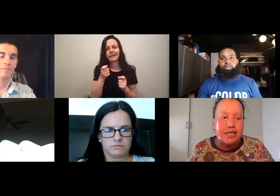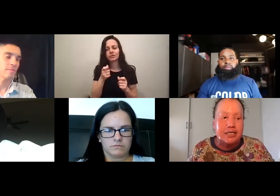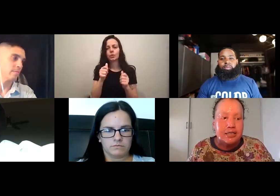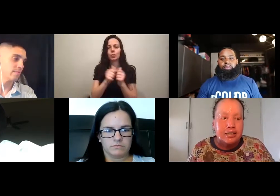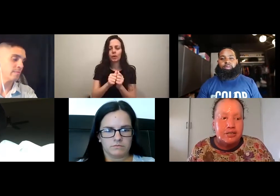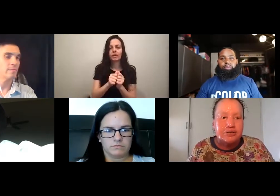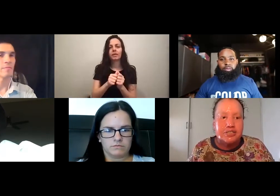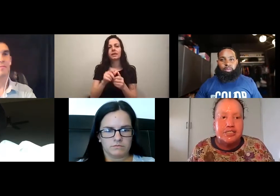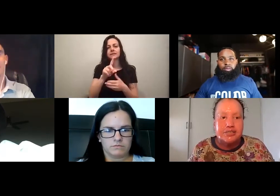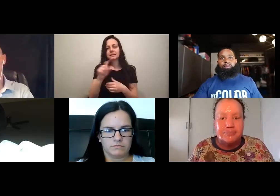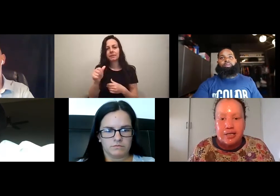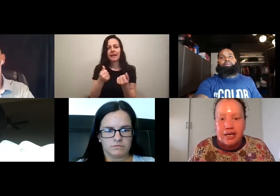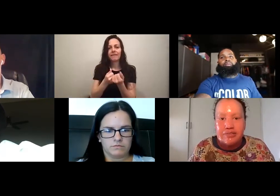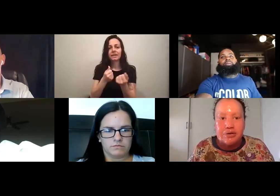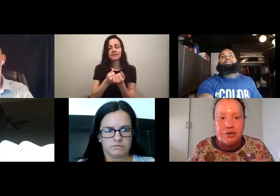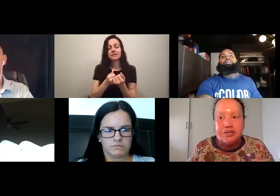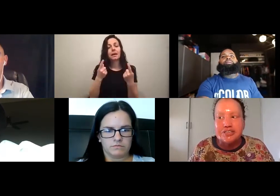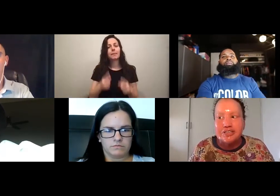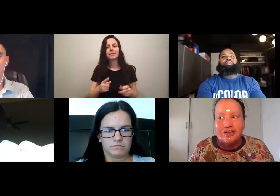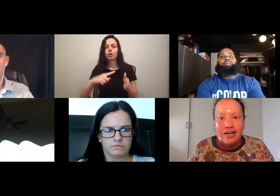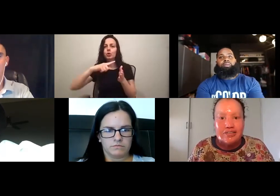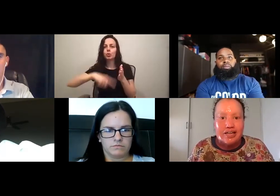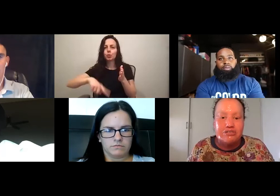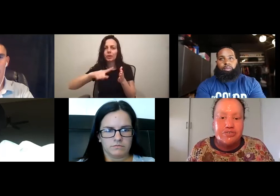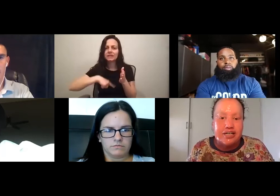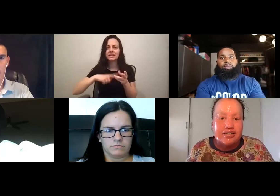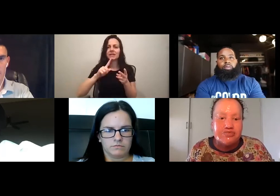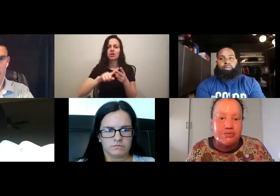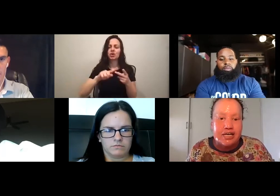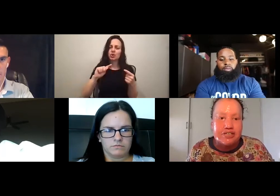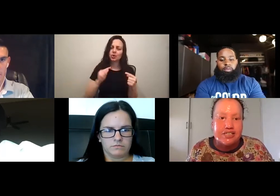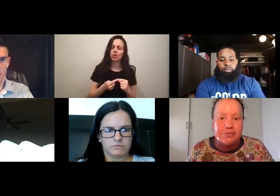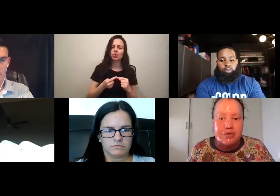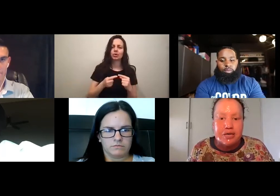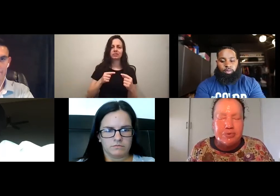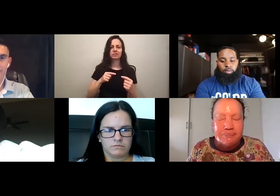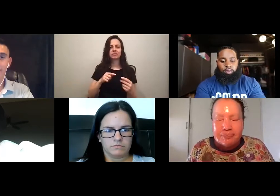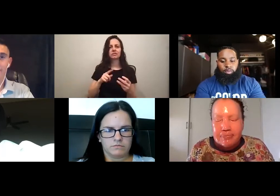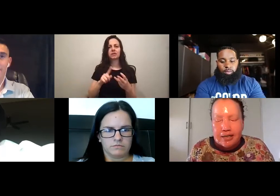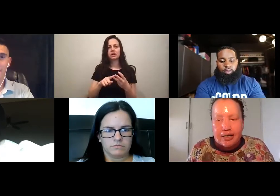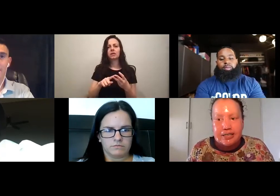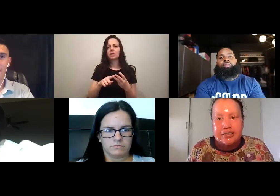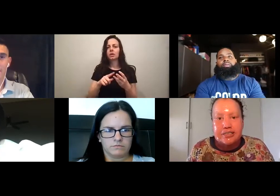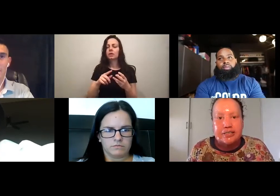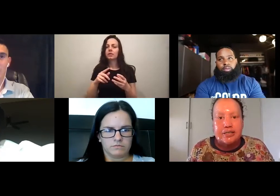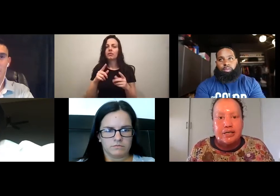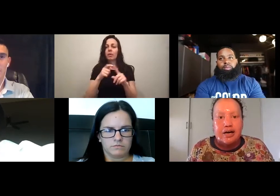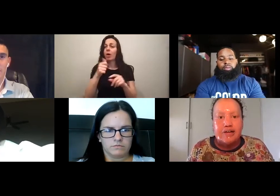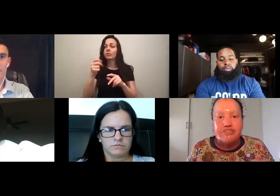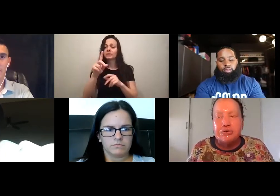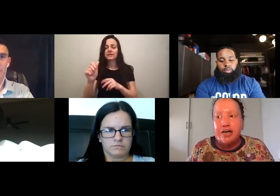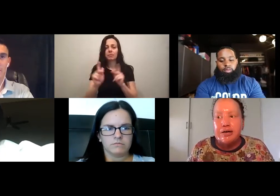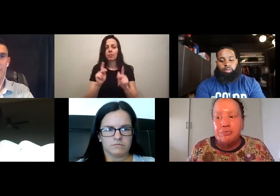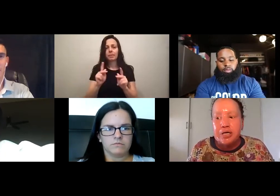has been the criticism and the hurt and the lateral violence from other disabled people. And